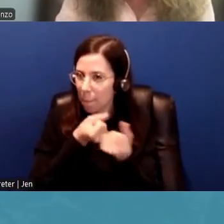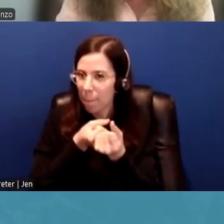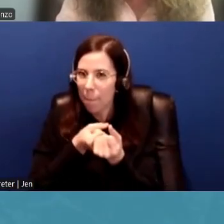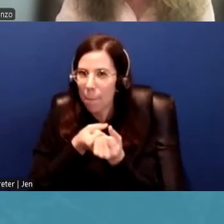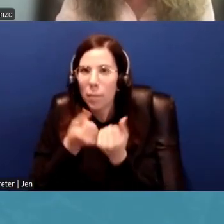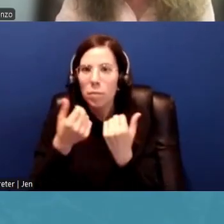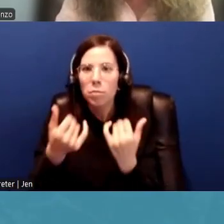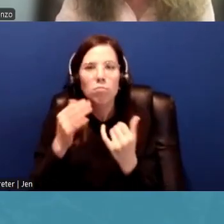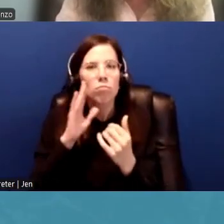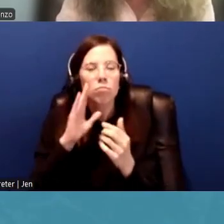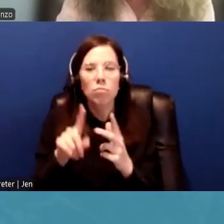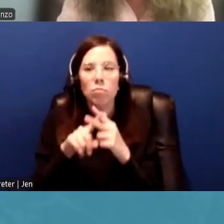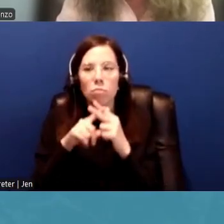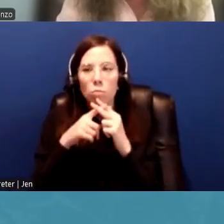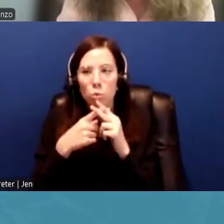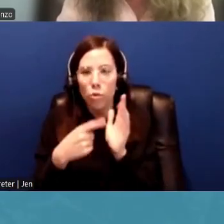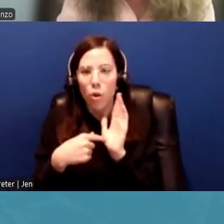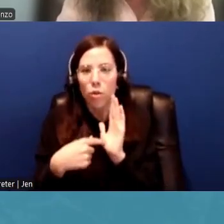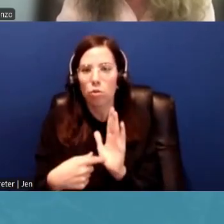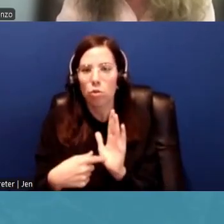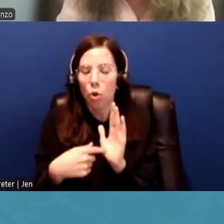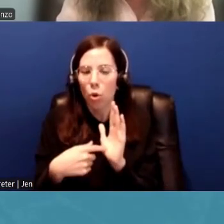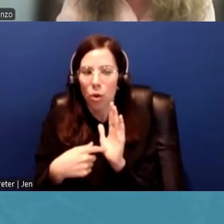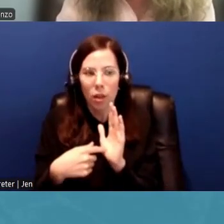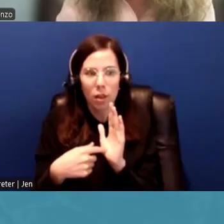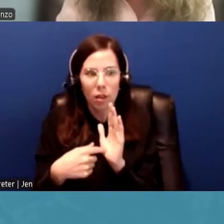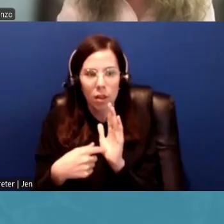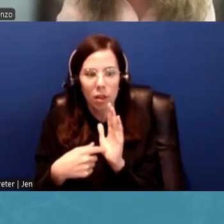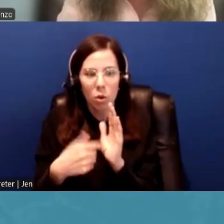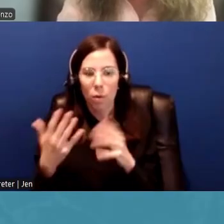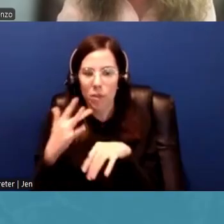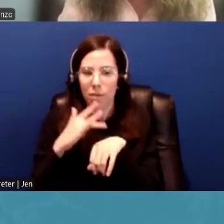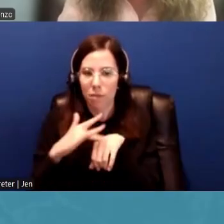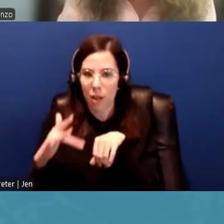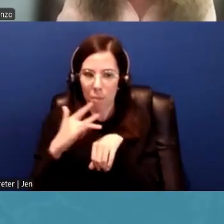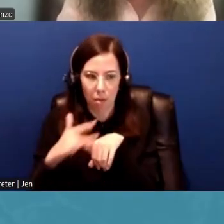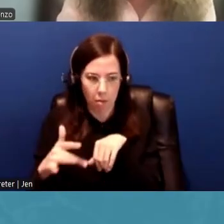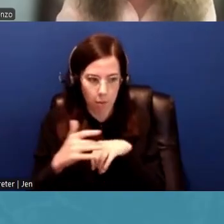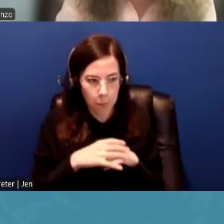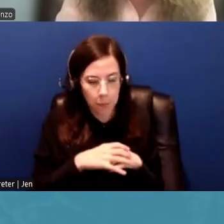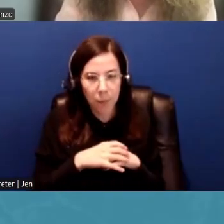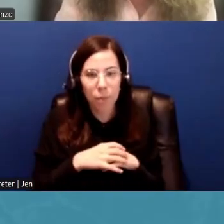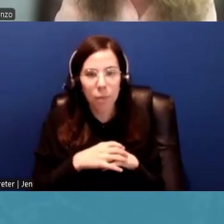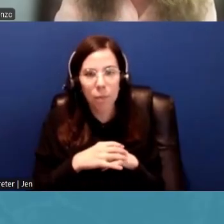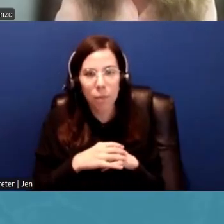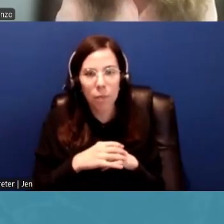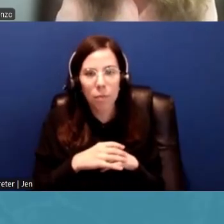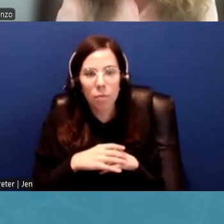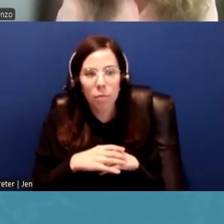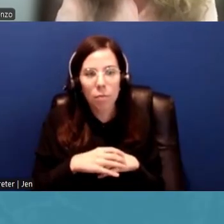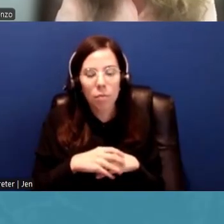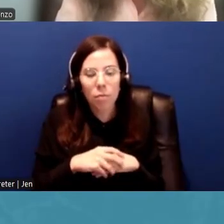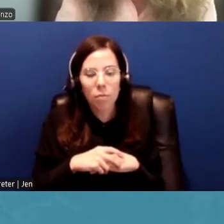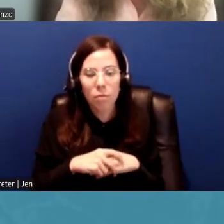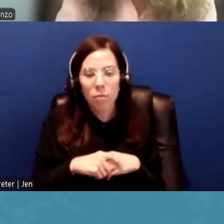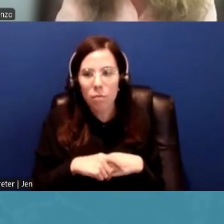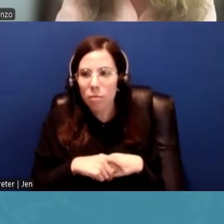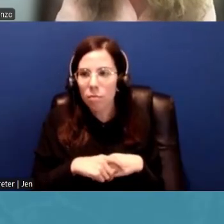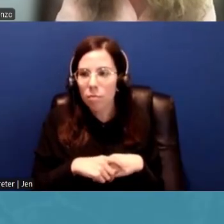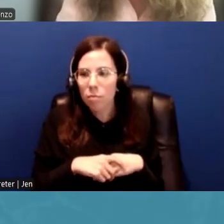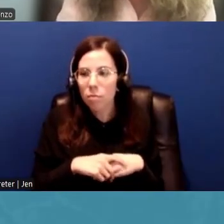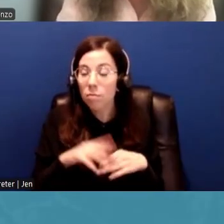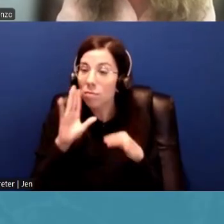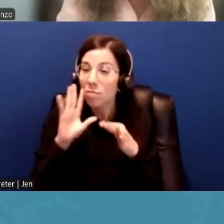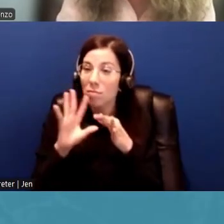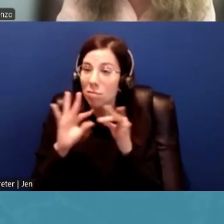to get started showing you what we do have. And I will say that we'll be sending out an